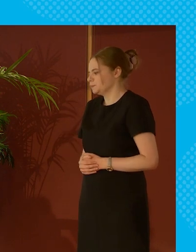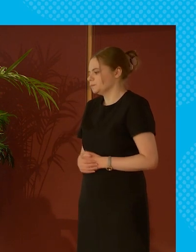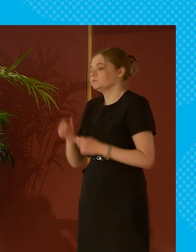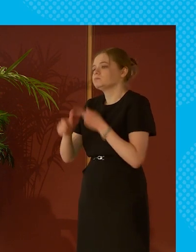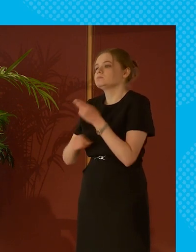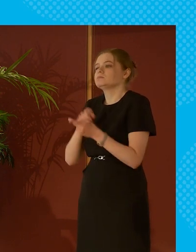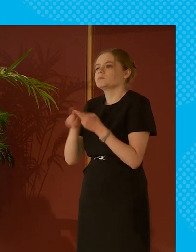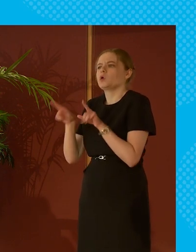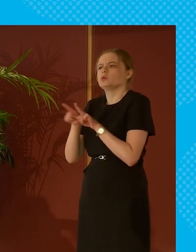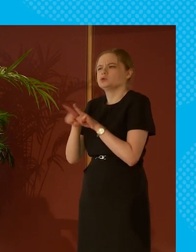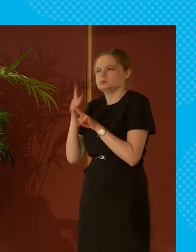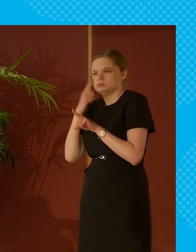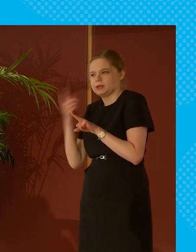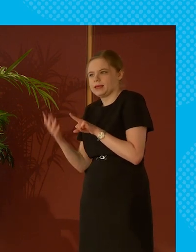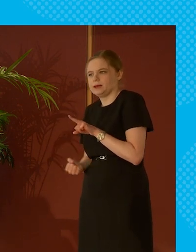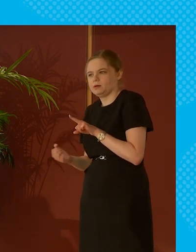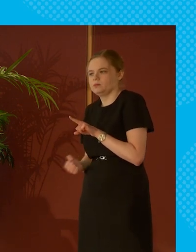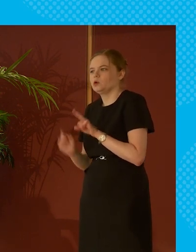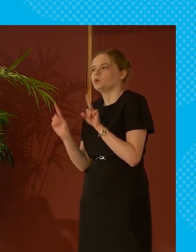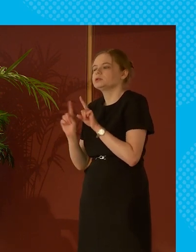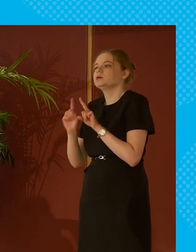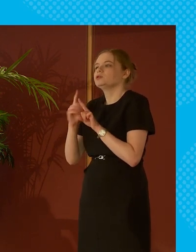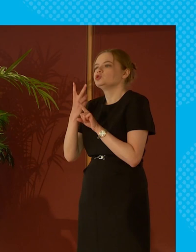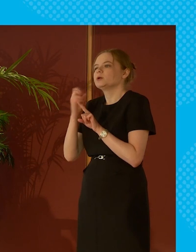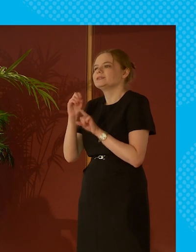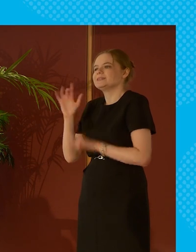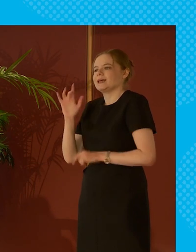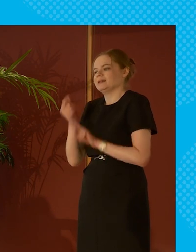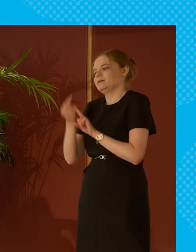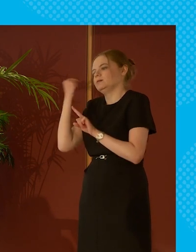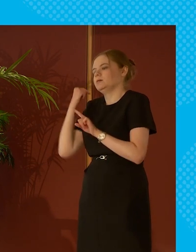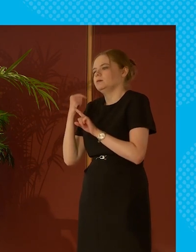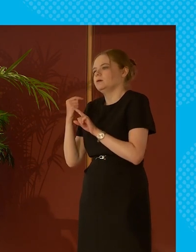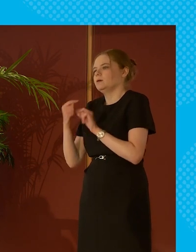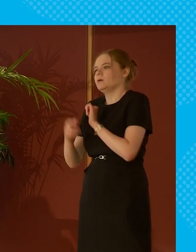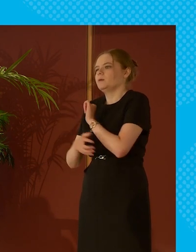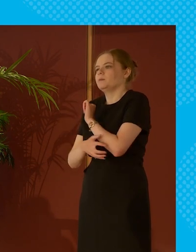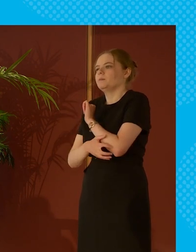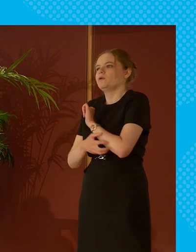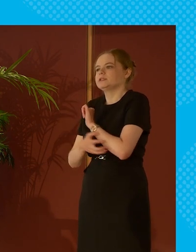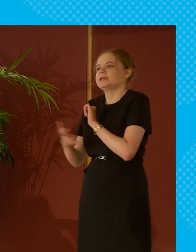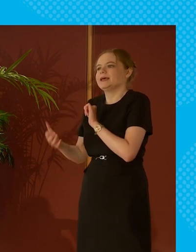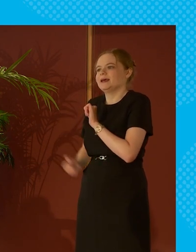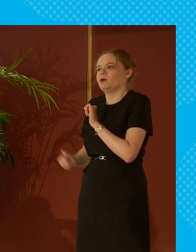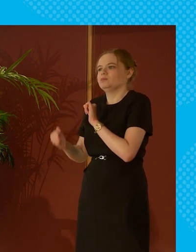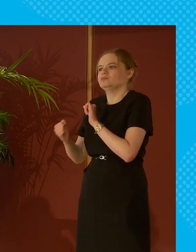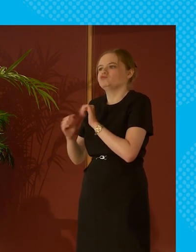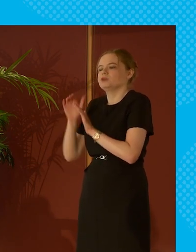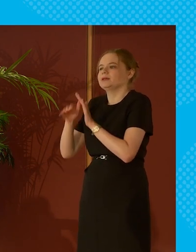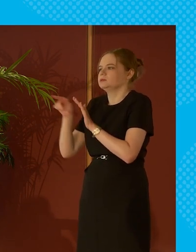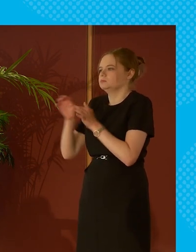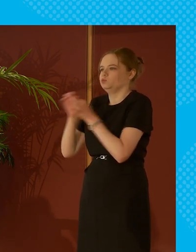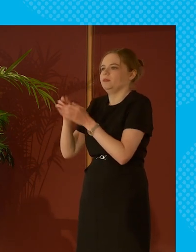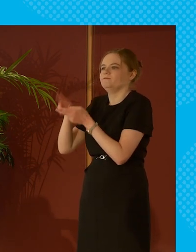measure we have is also income but it's tracked to 2010's poverty income rates with inflation